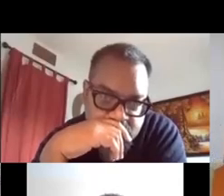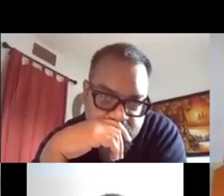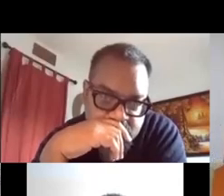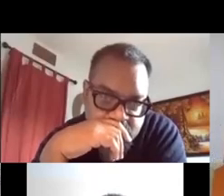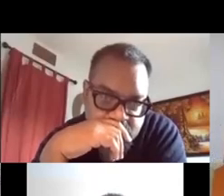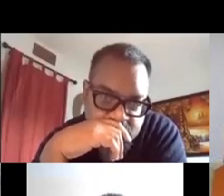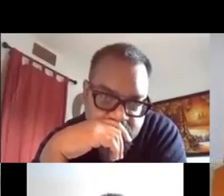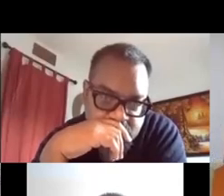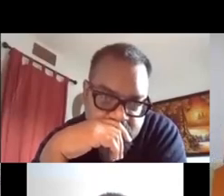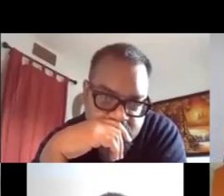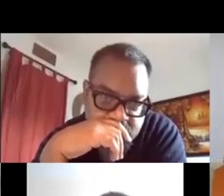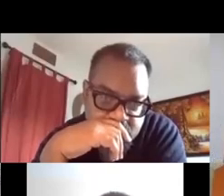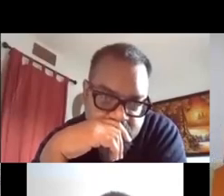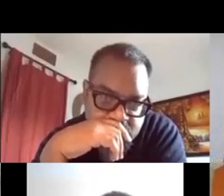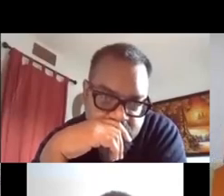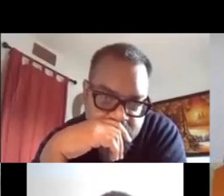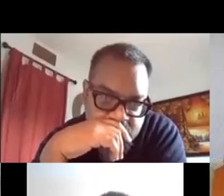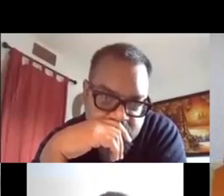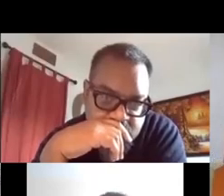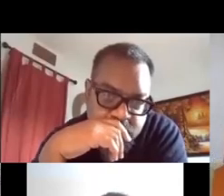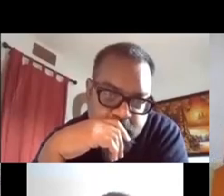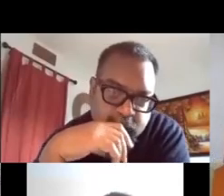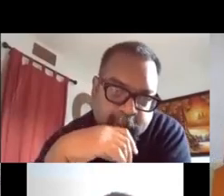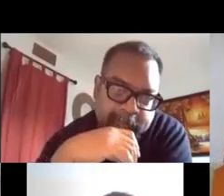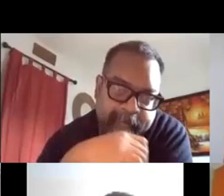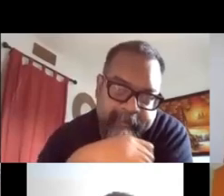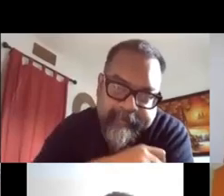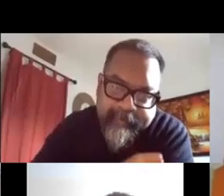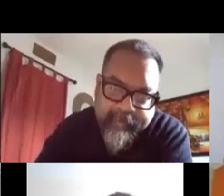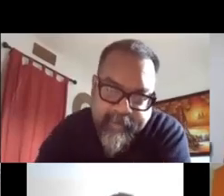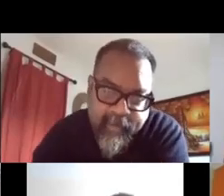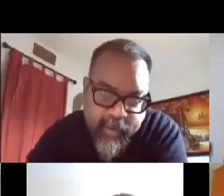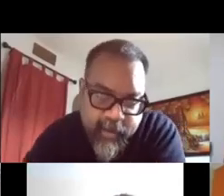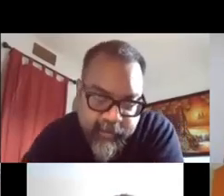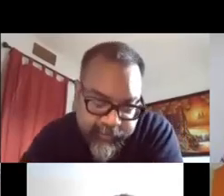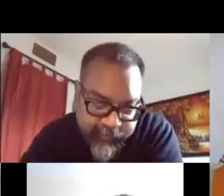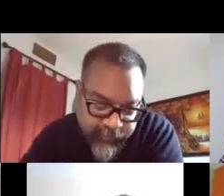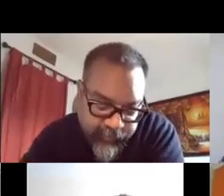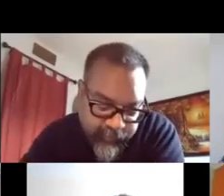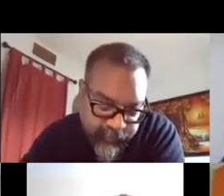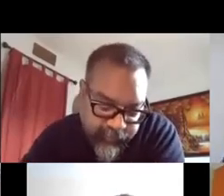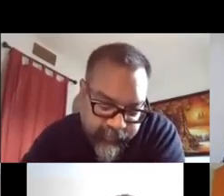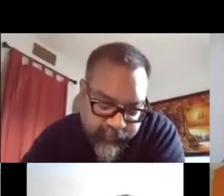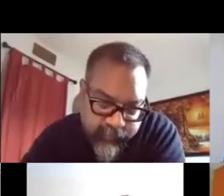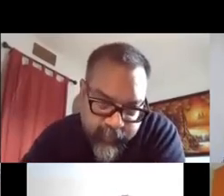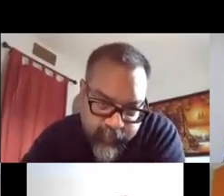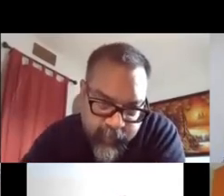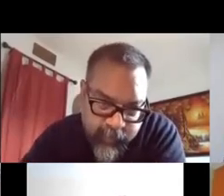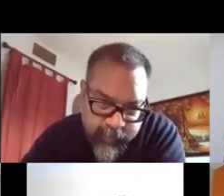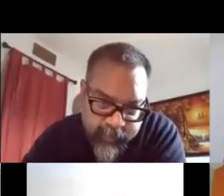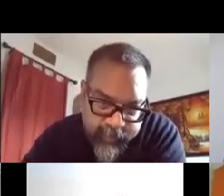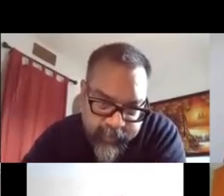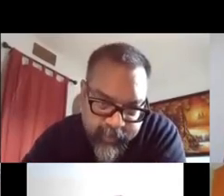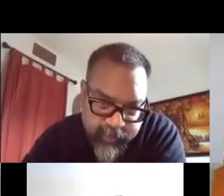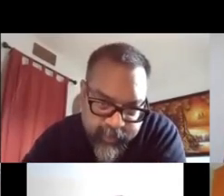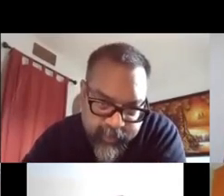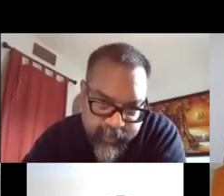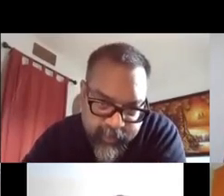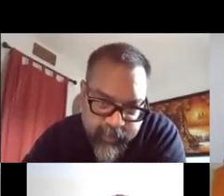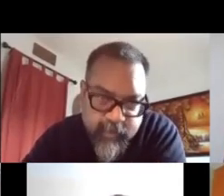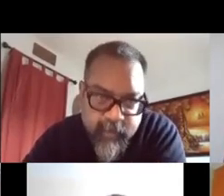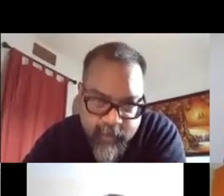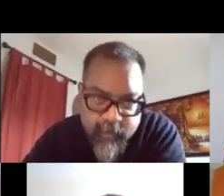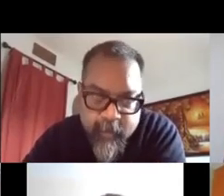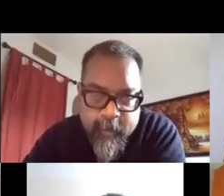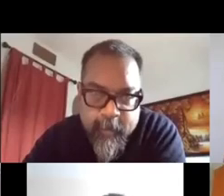previously run a face-to-face session around that. And one of the things that came up were things like helping people to do three-way calls